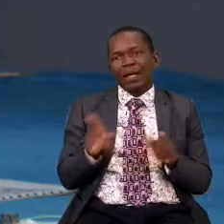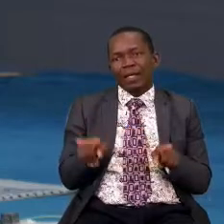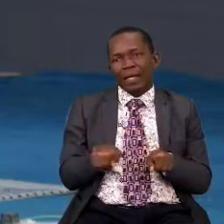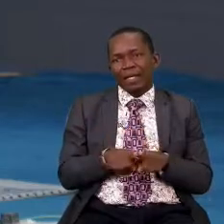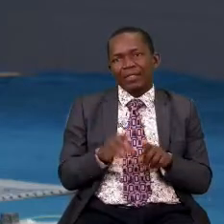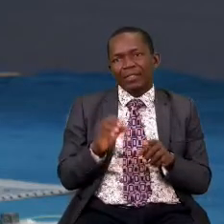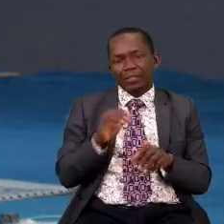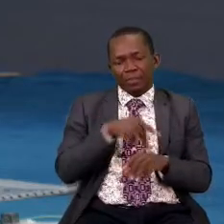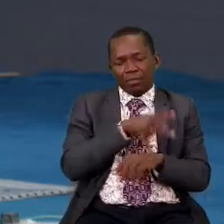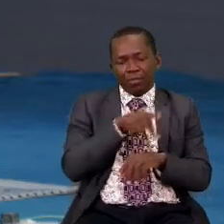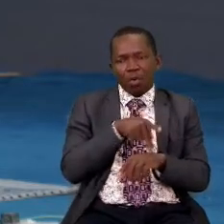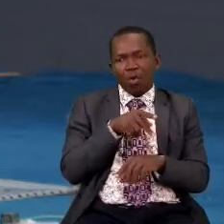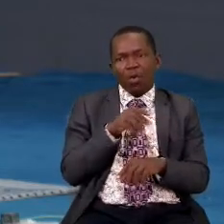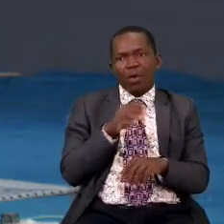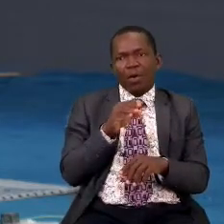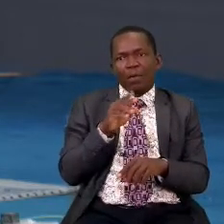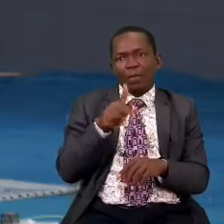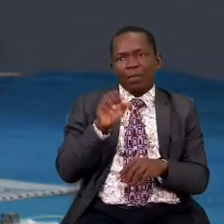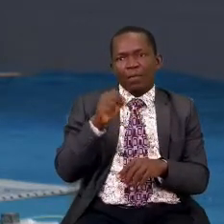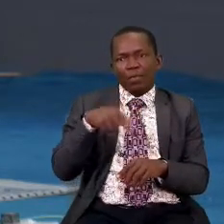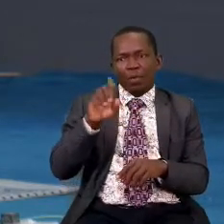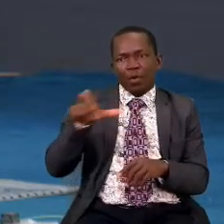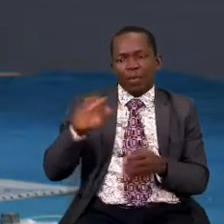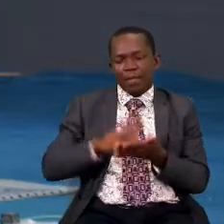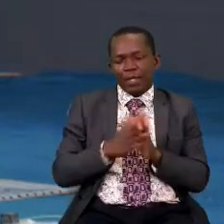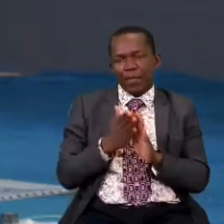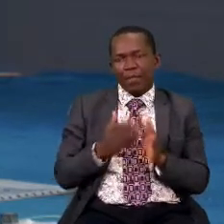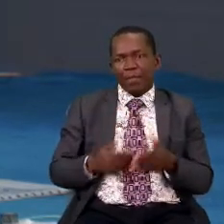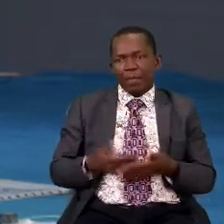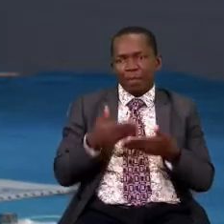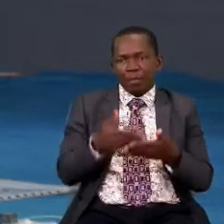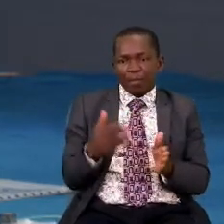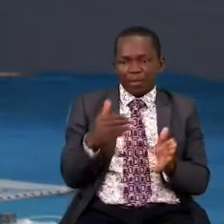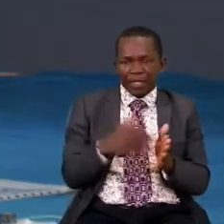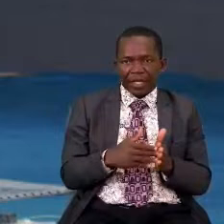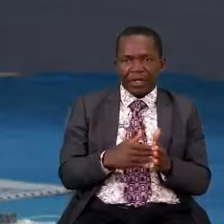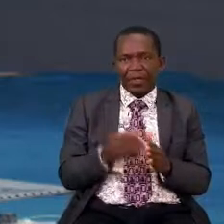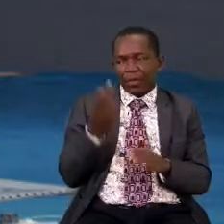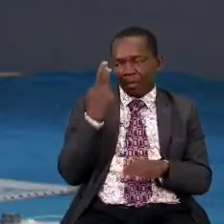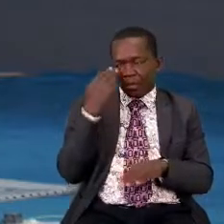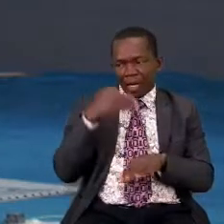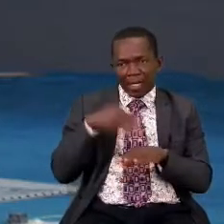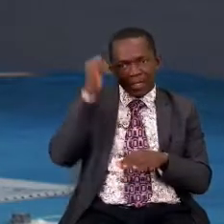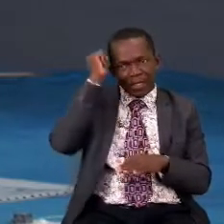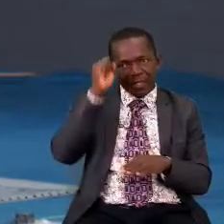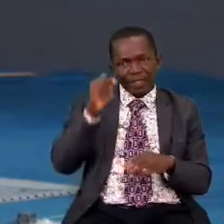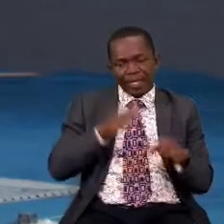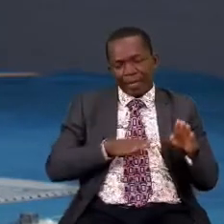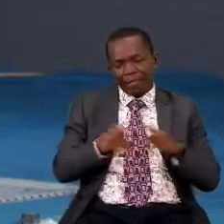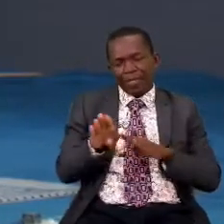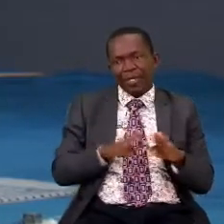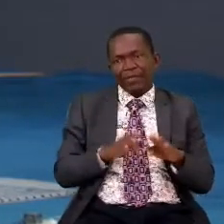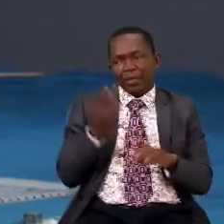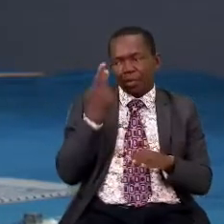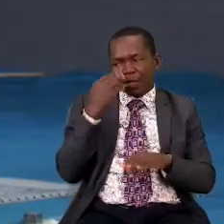at what Christ himself ordained for him. It says in verse 6, and he trembling